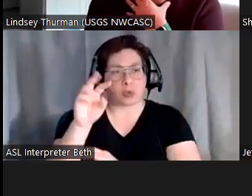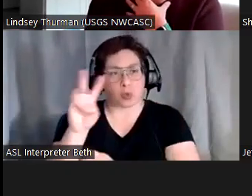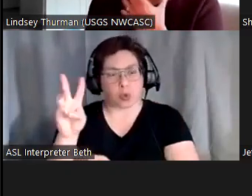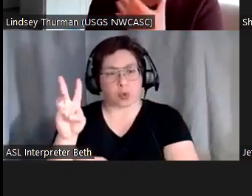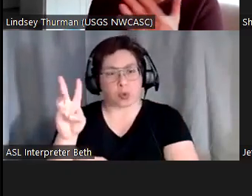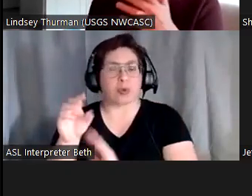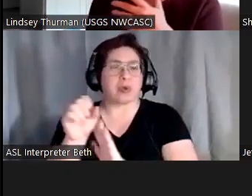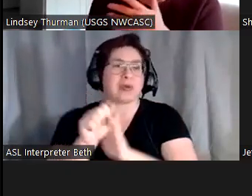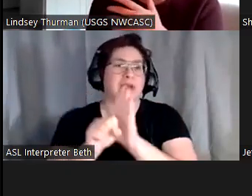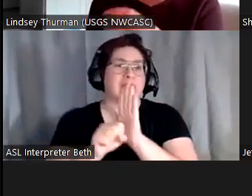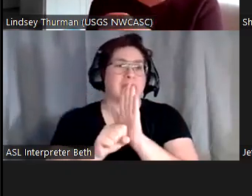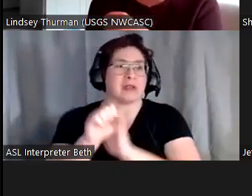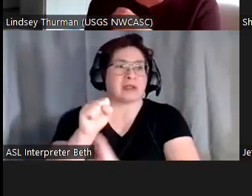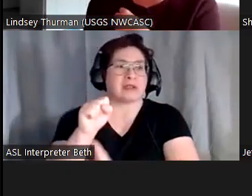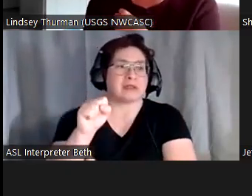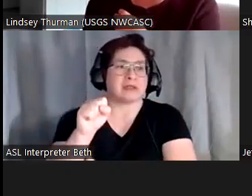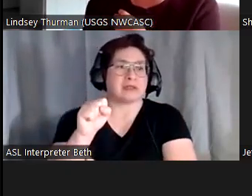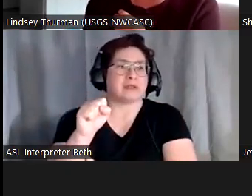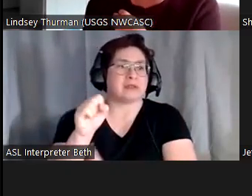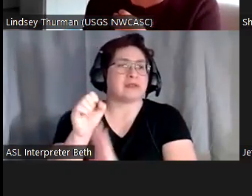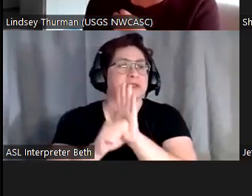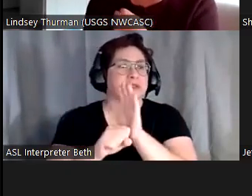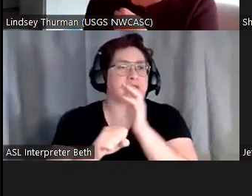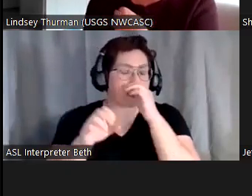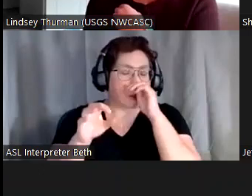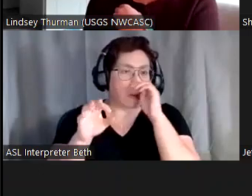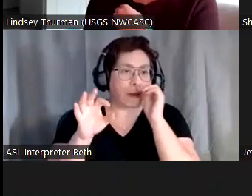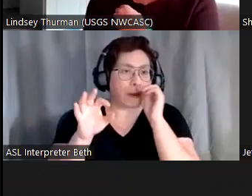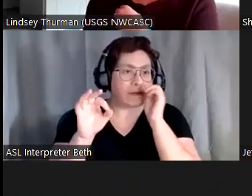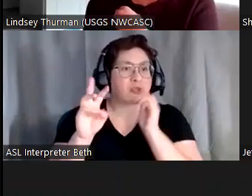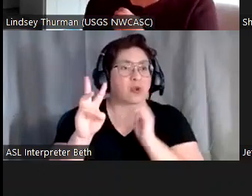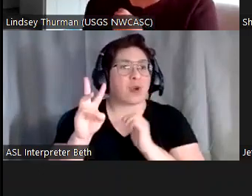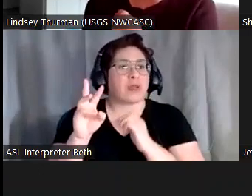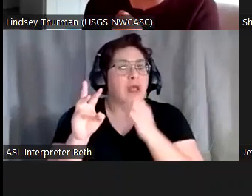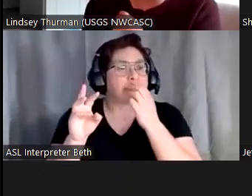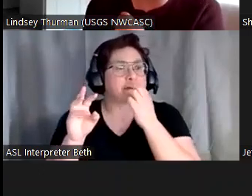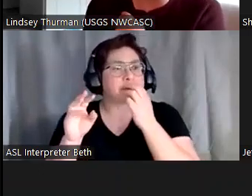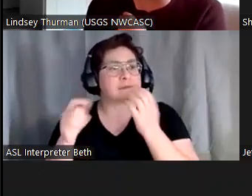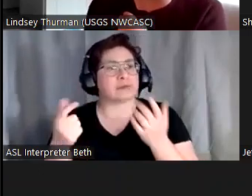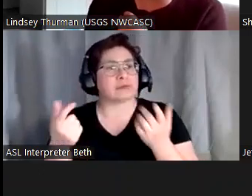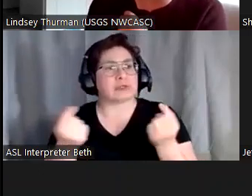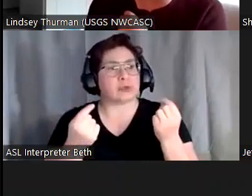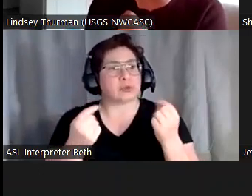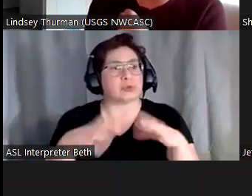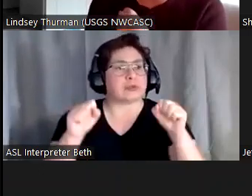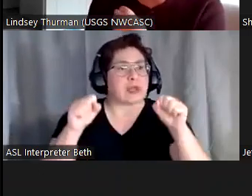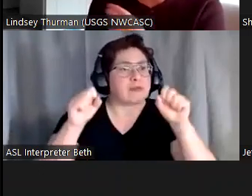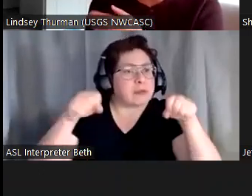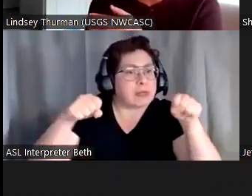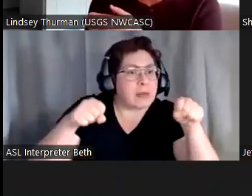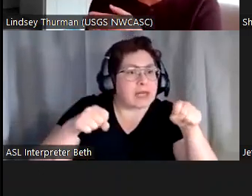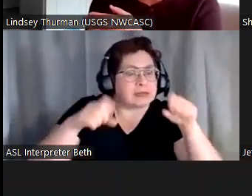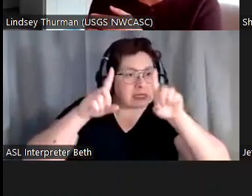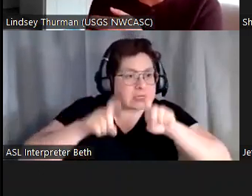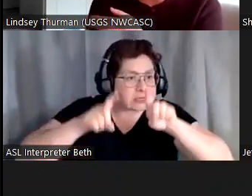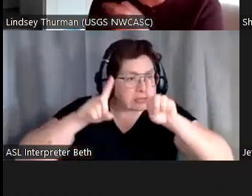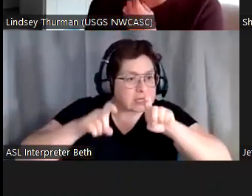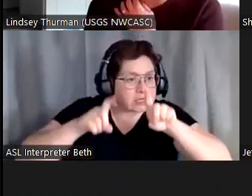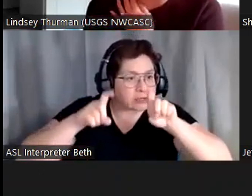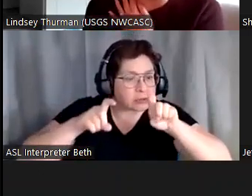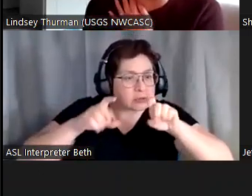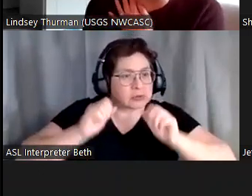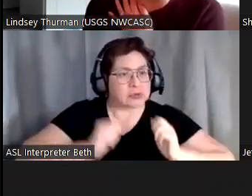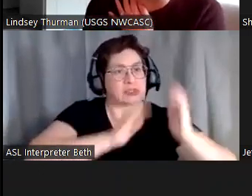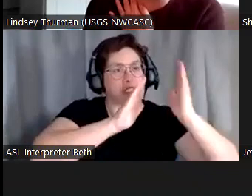fish and wildlife agencies in Idaho, Oregon, and Washington. We're conducting adaptive capacity assessments on